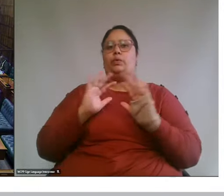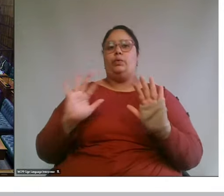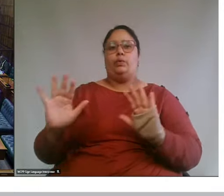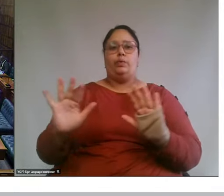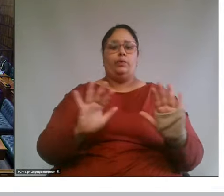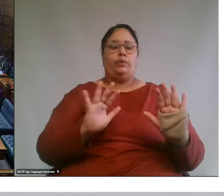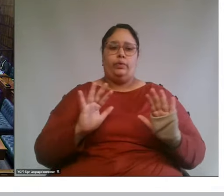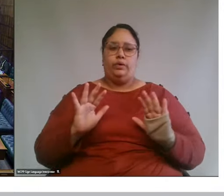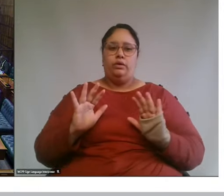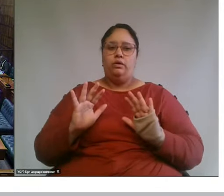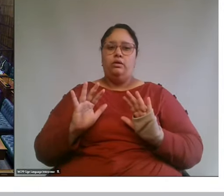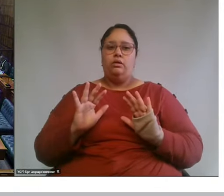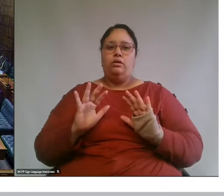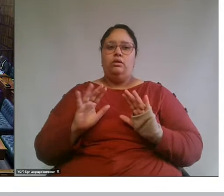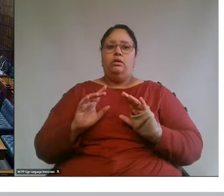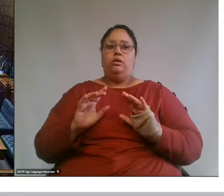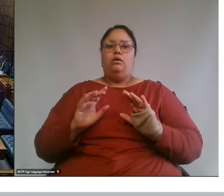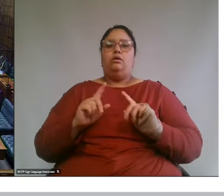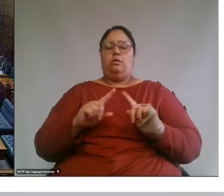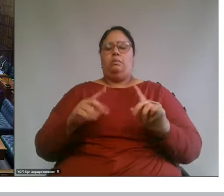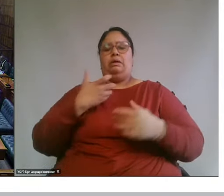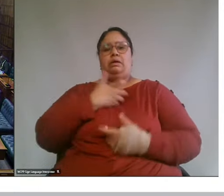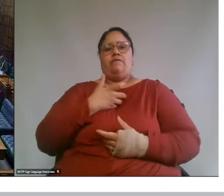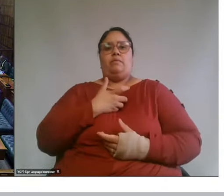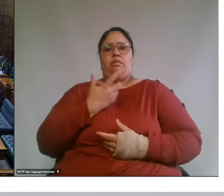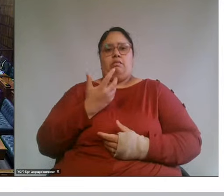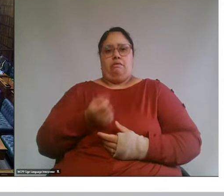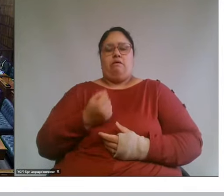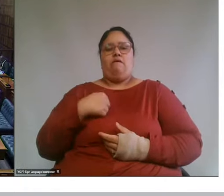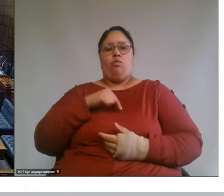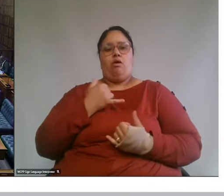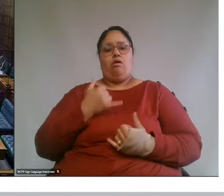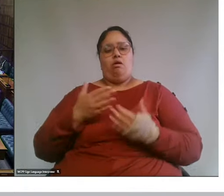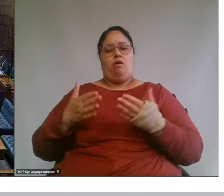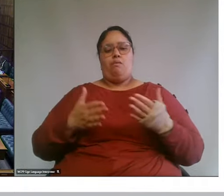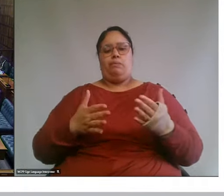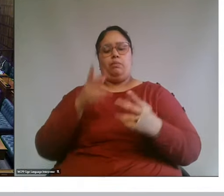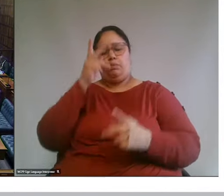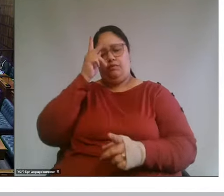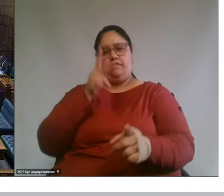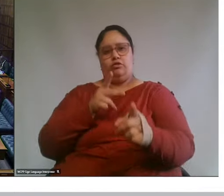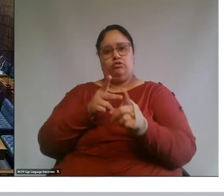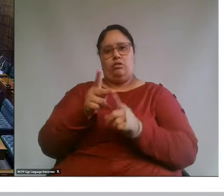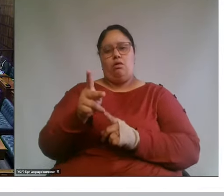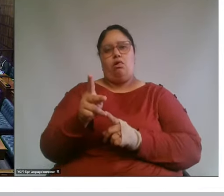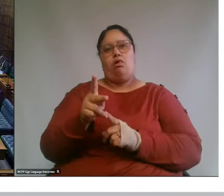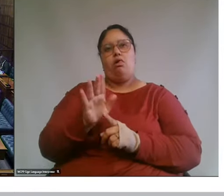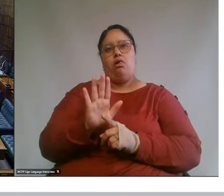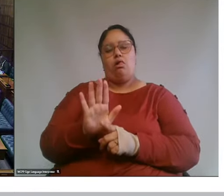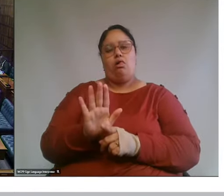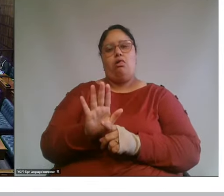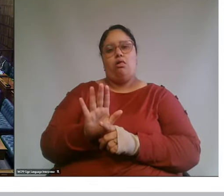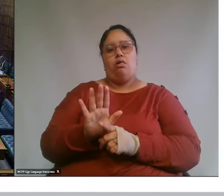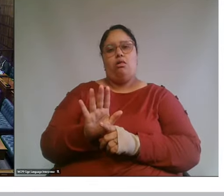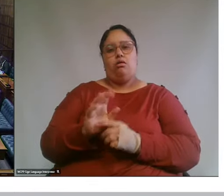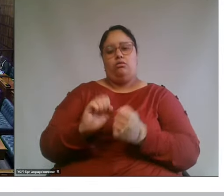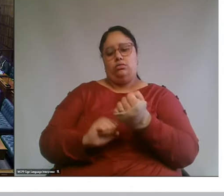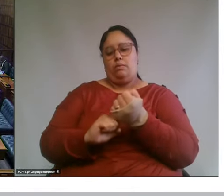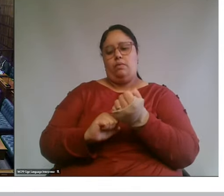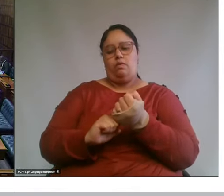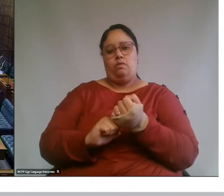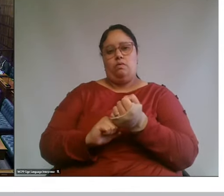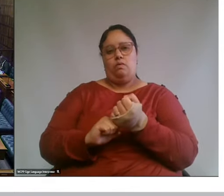um and uh I'm comfortable that we are on a path to professionalize um you know the support